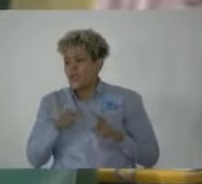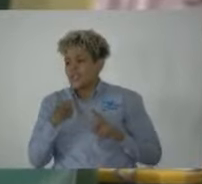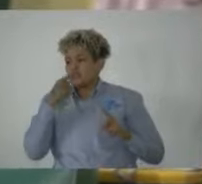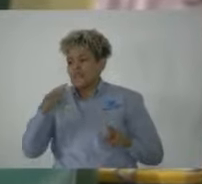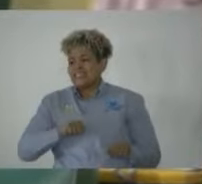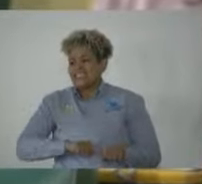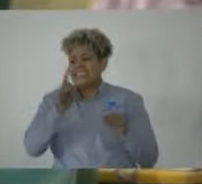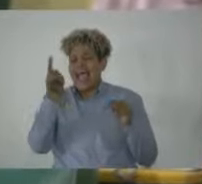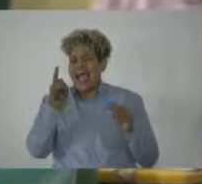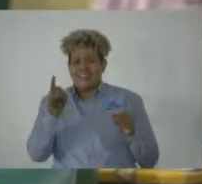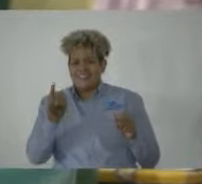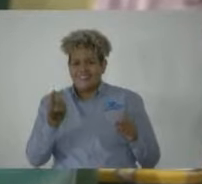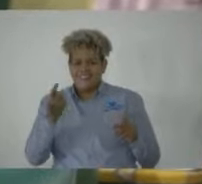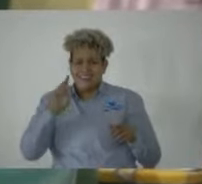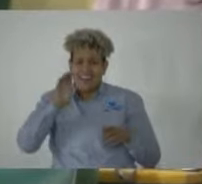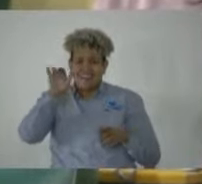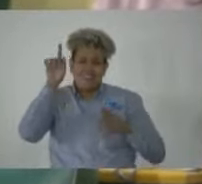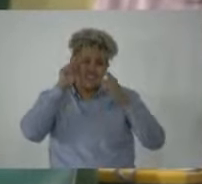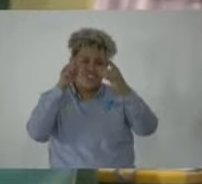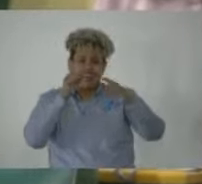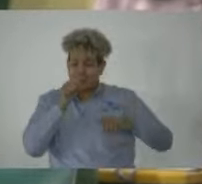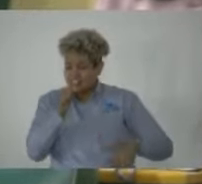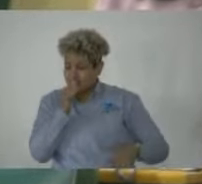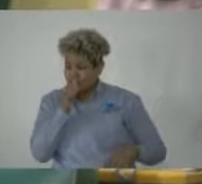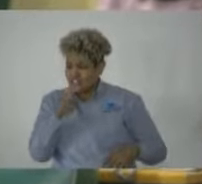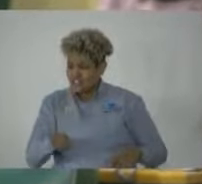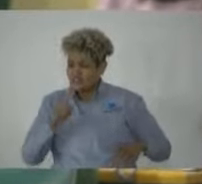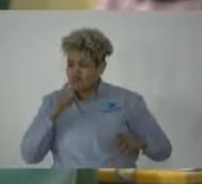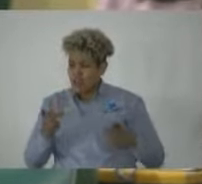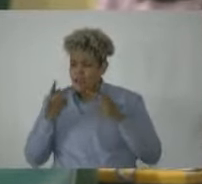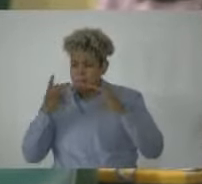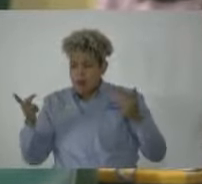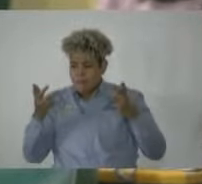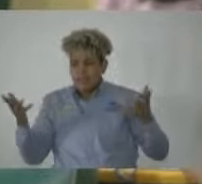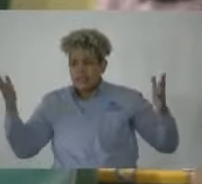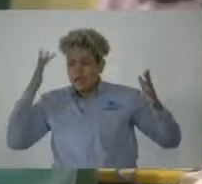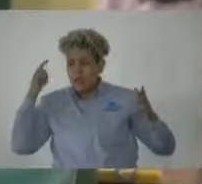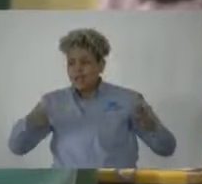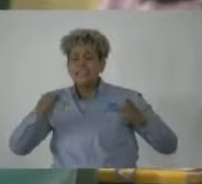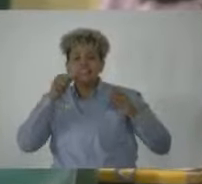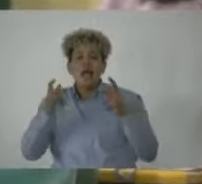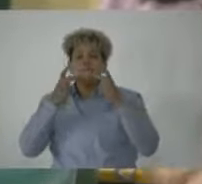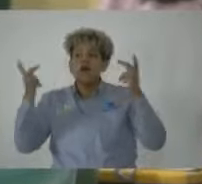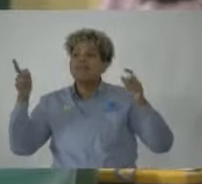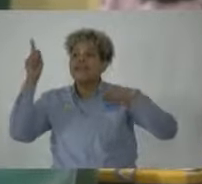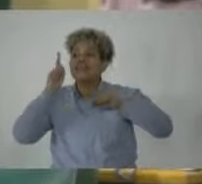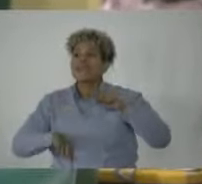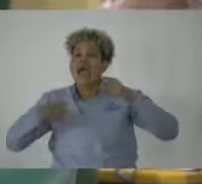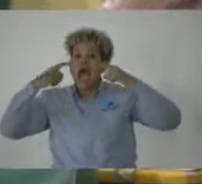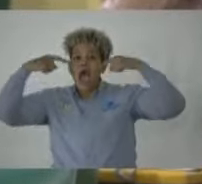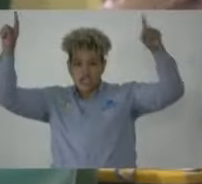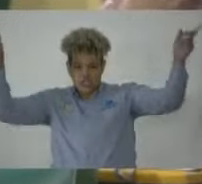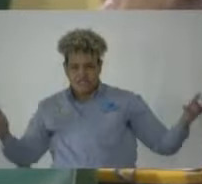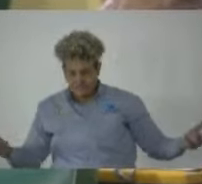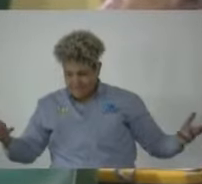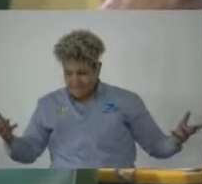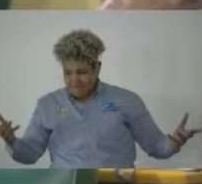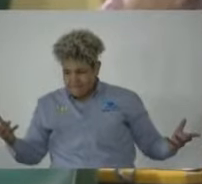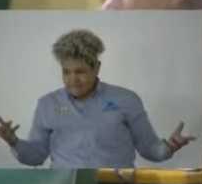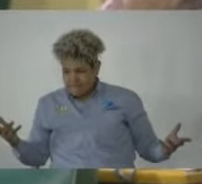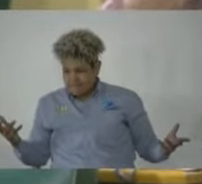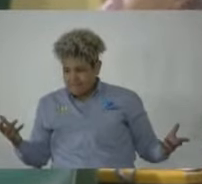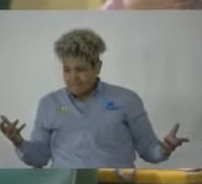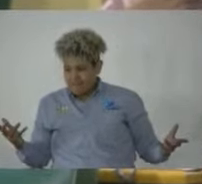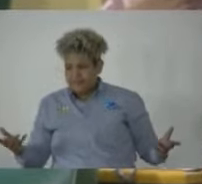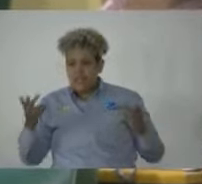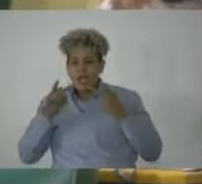began the transition, inflation targeting is not a secret. It's a very public thing, because if it's not public, it cannot be achieved.